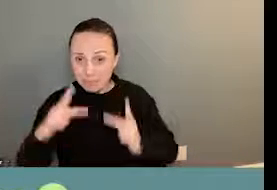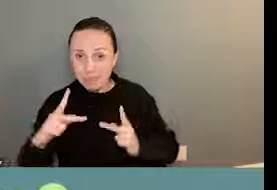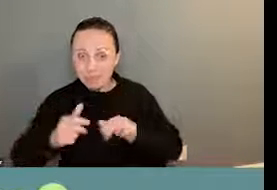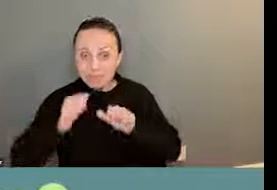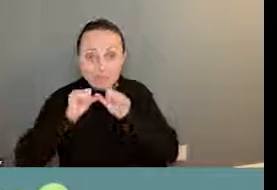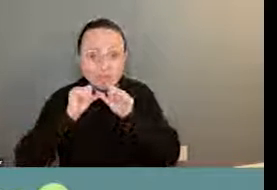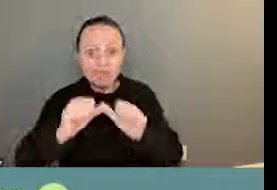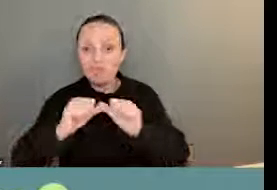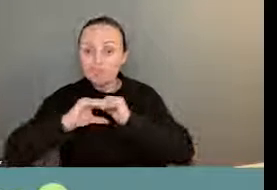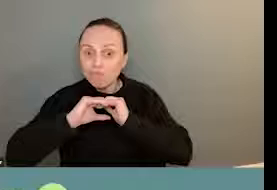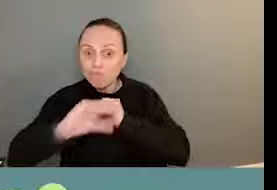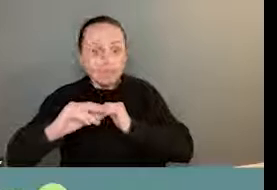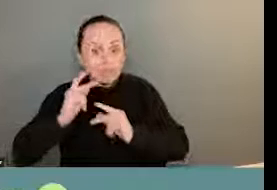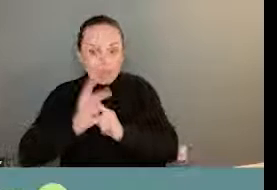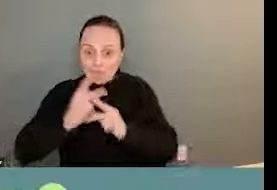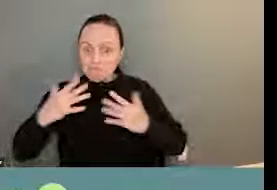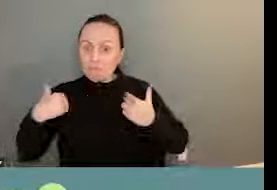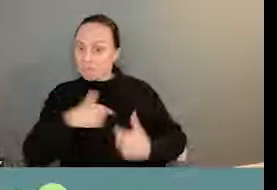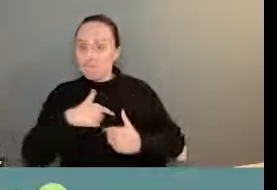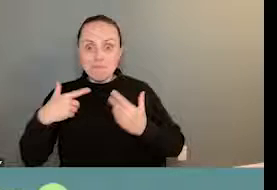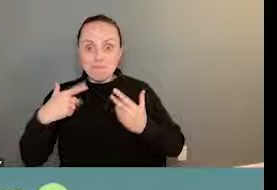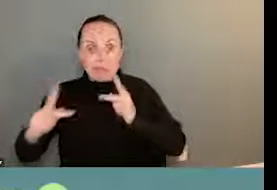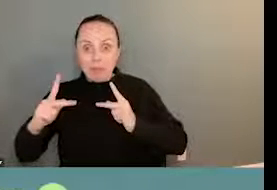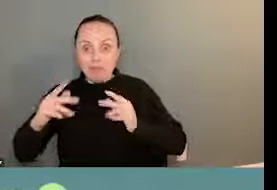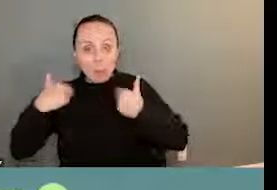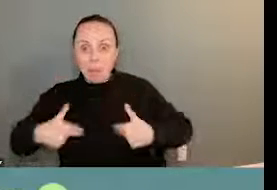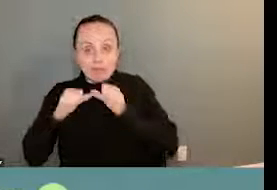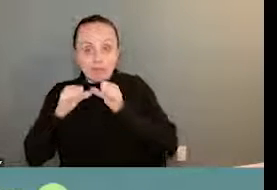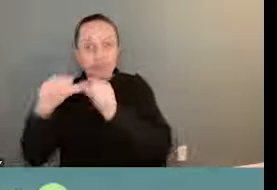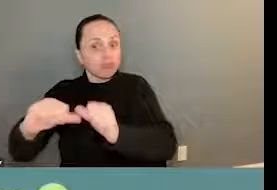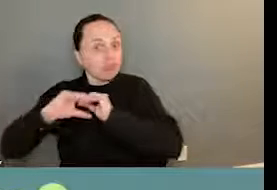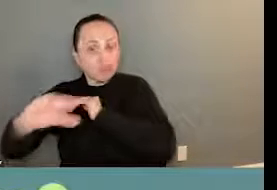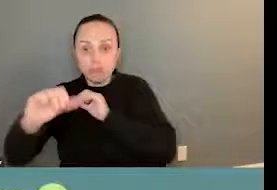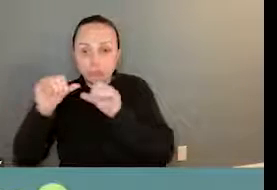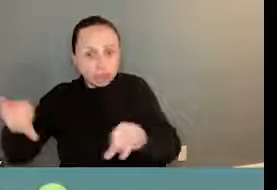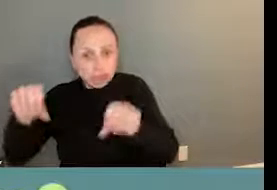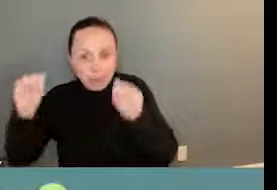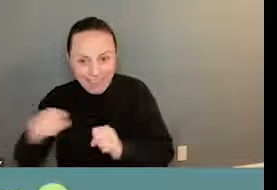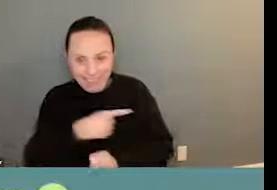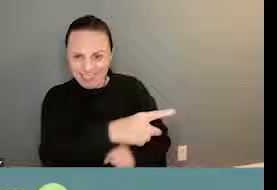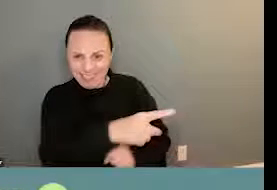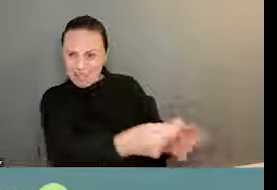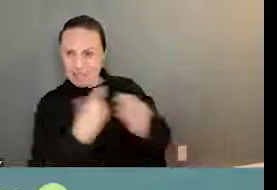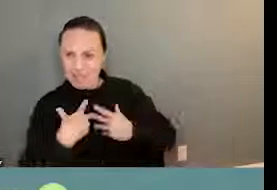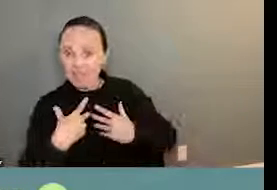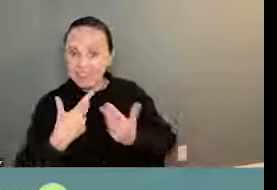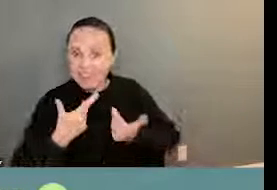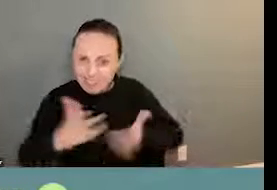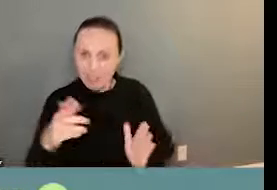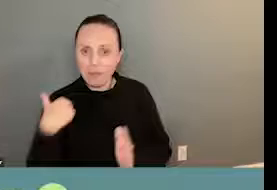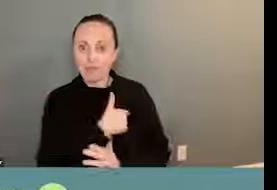maintain ourselves. They are all of the organisms that allow us to have a home.